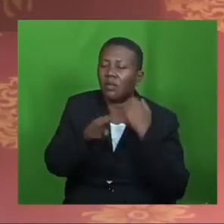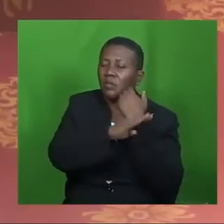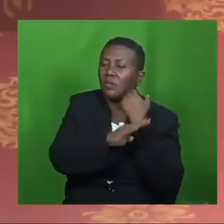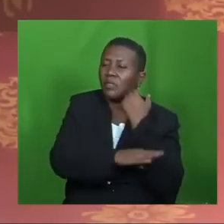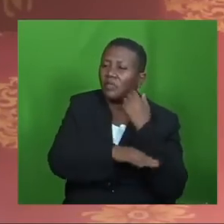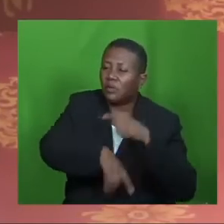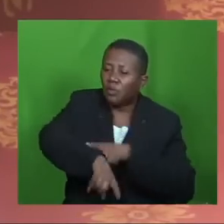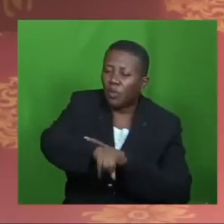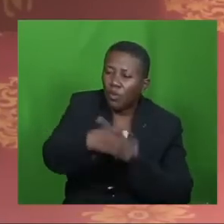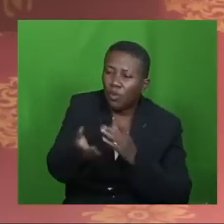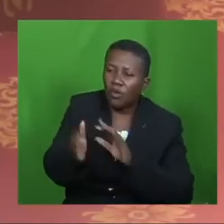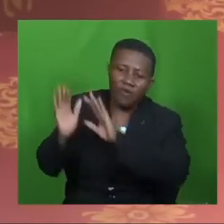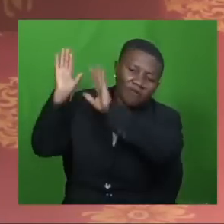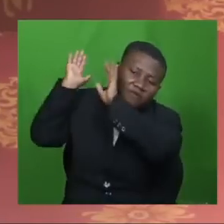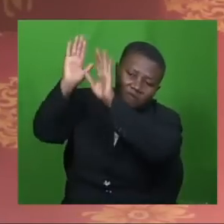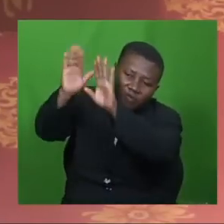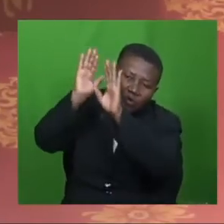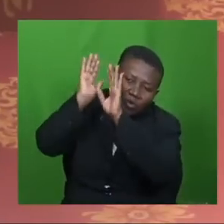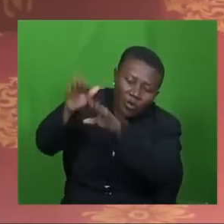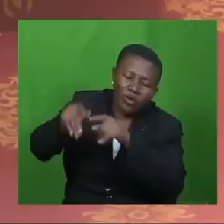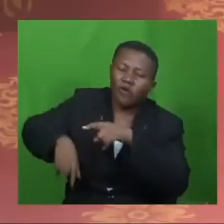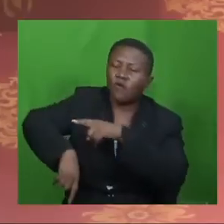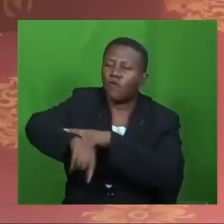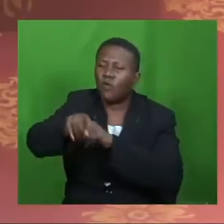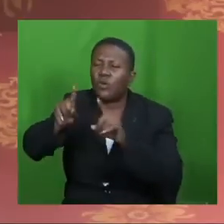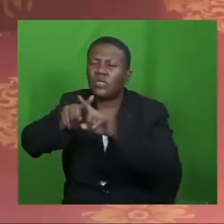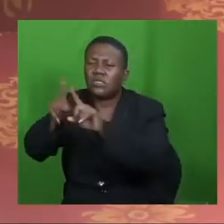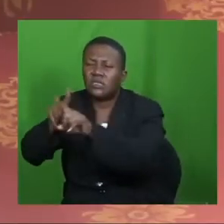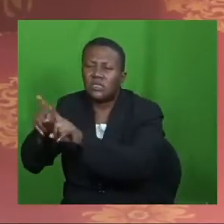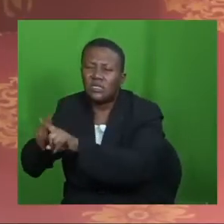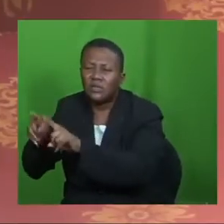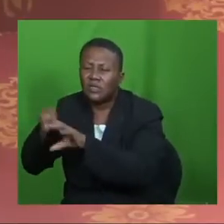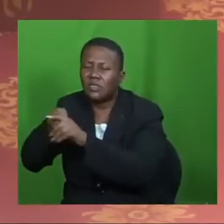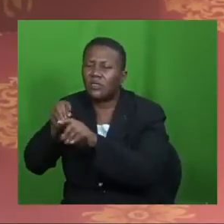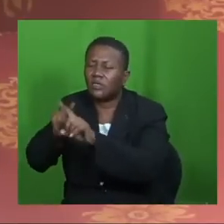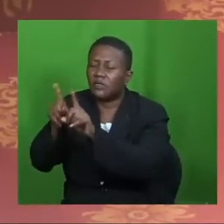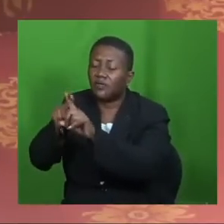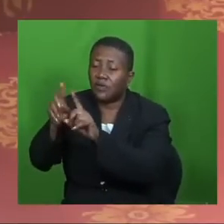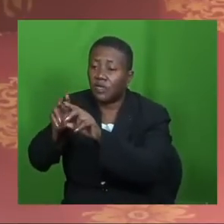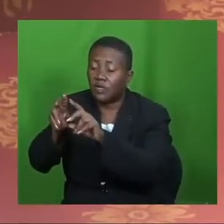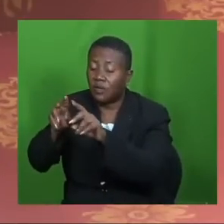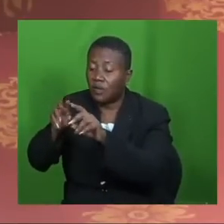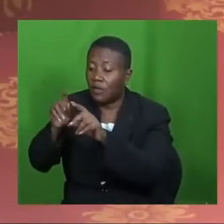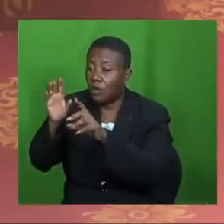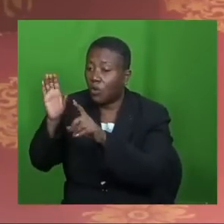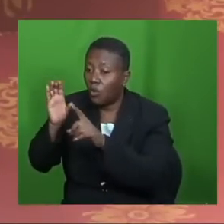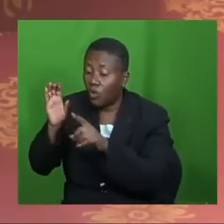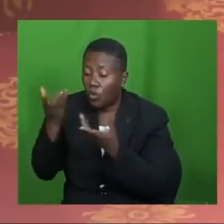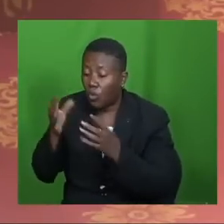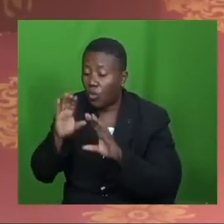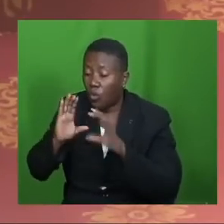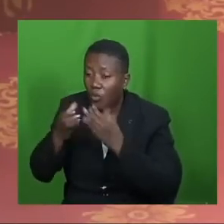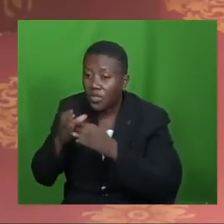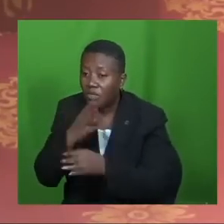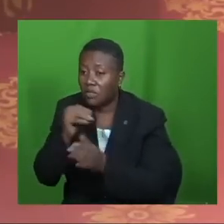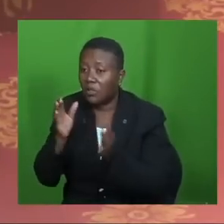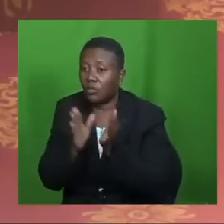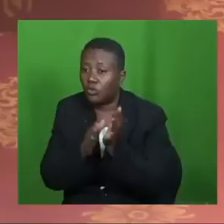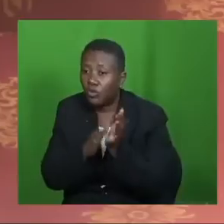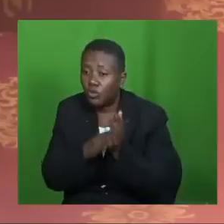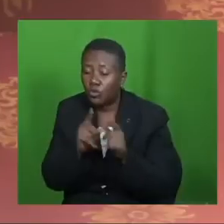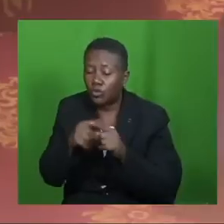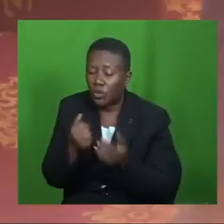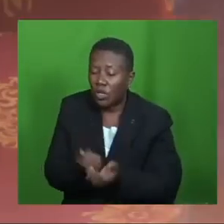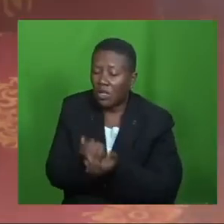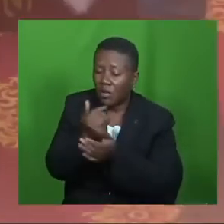courts, volleyball courts, in various communities and schools to enhance community and schools and sports